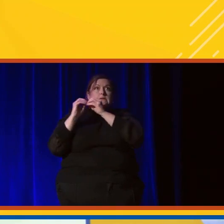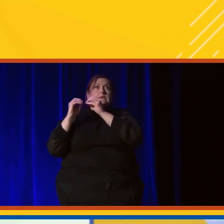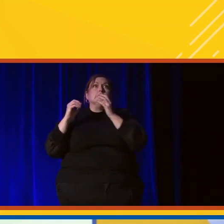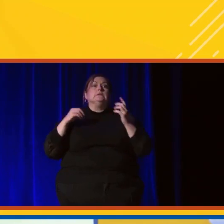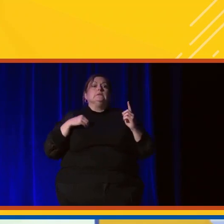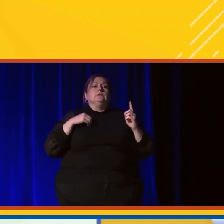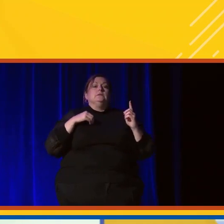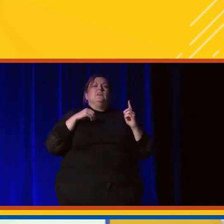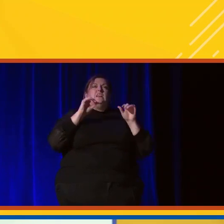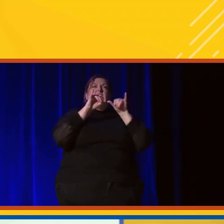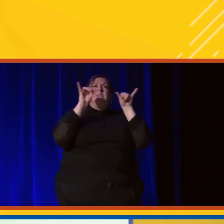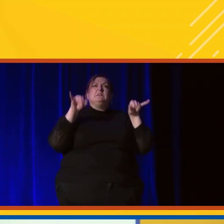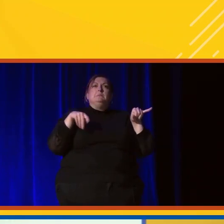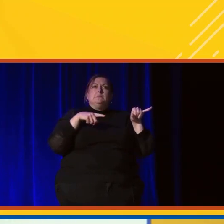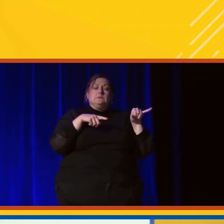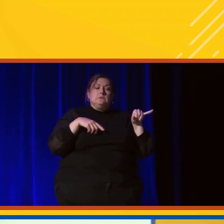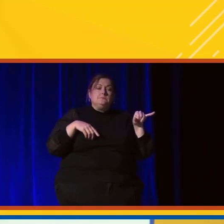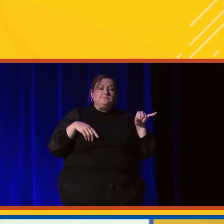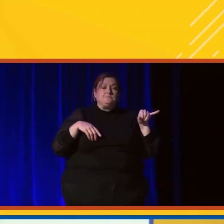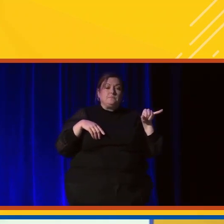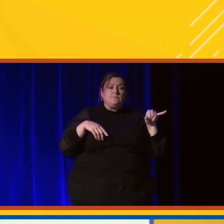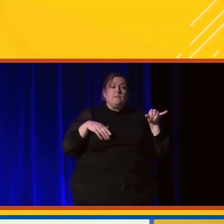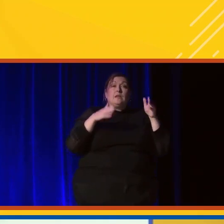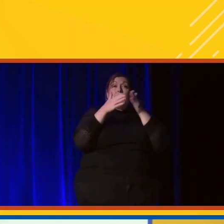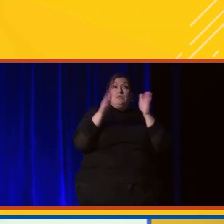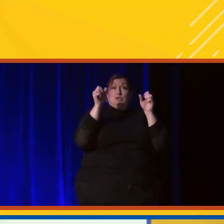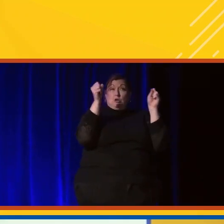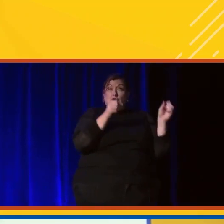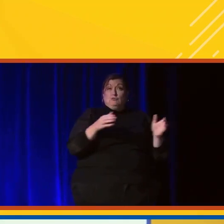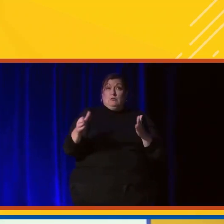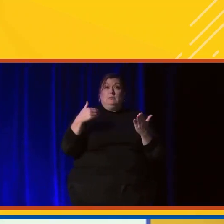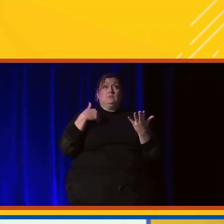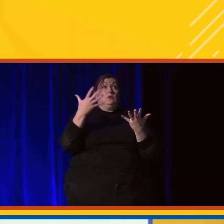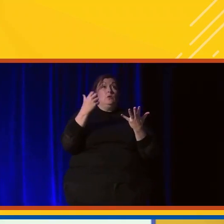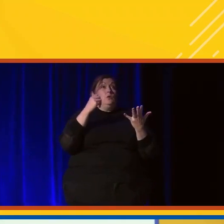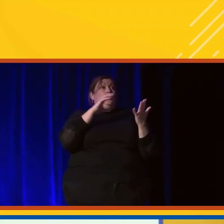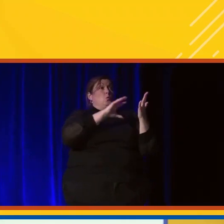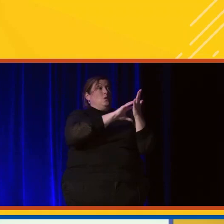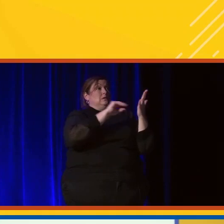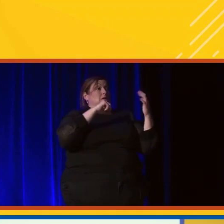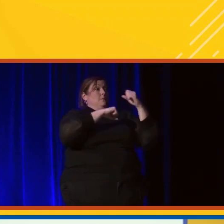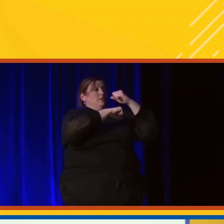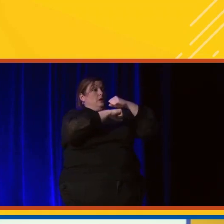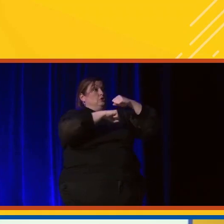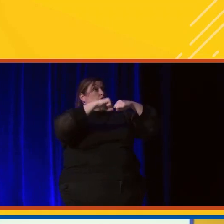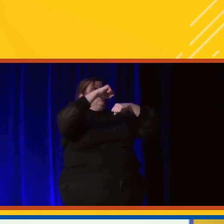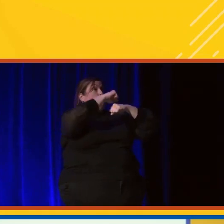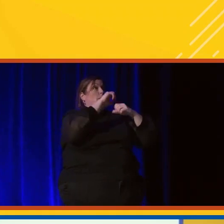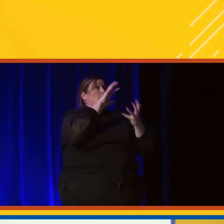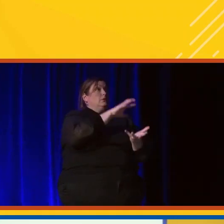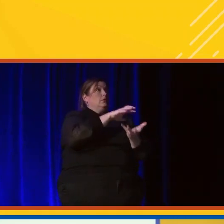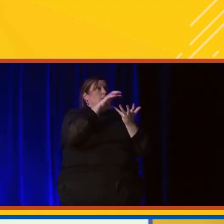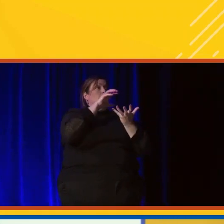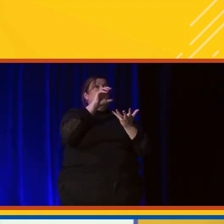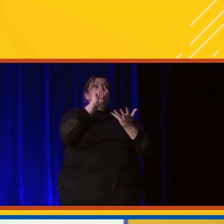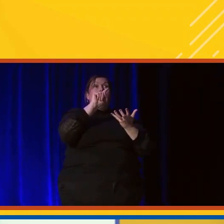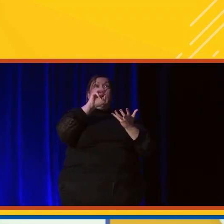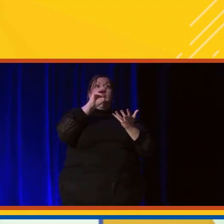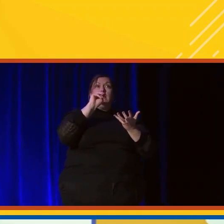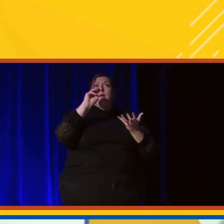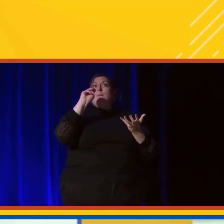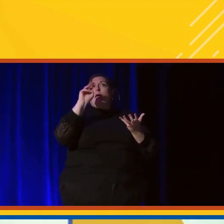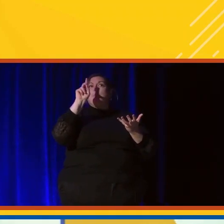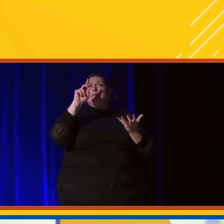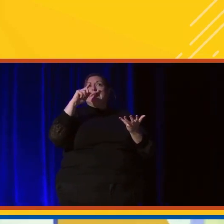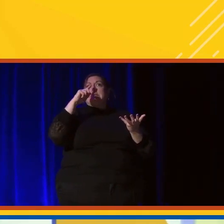polymeric systems, the general strategy is you want to simulate structure. So you go and you get an atomistic MD simulation